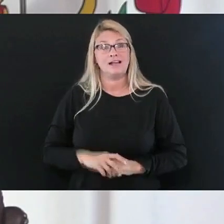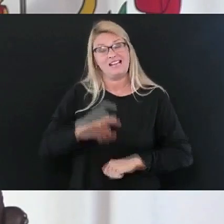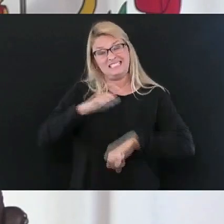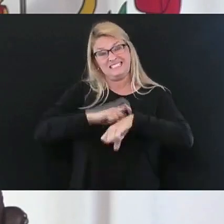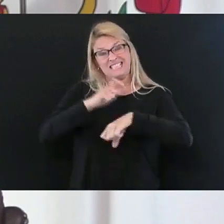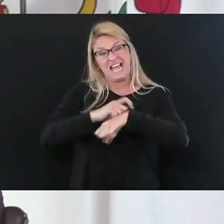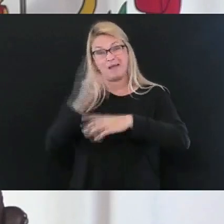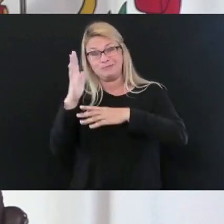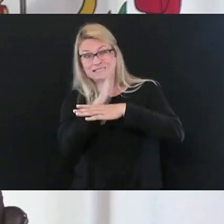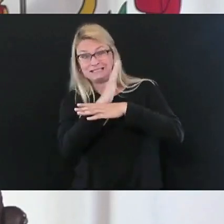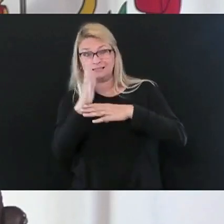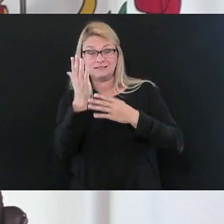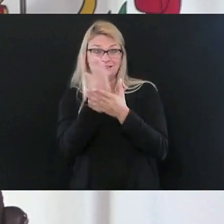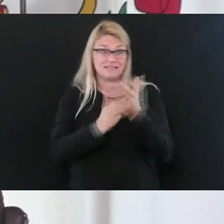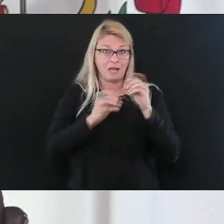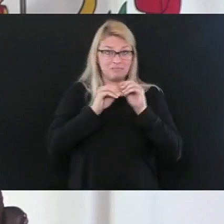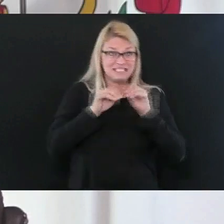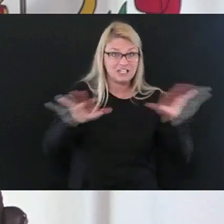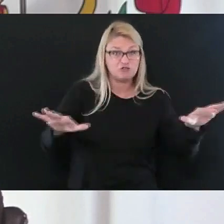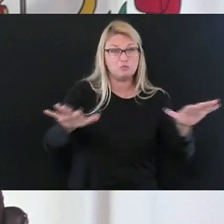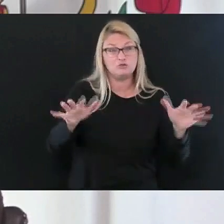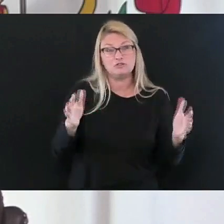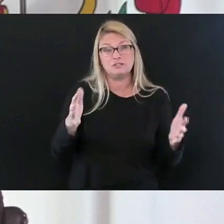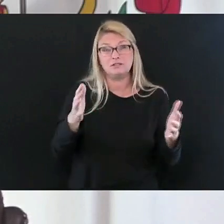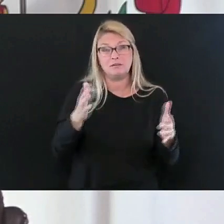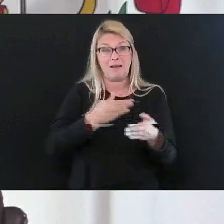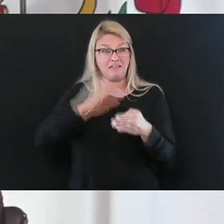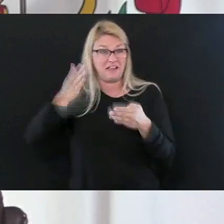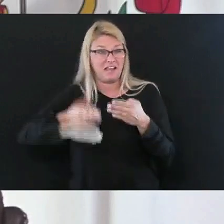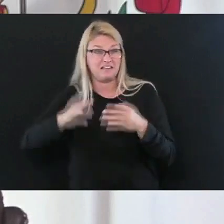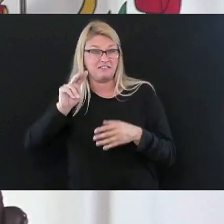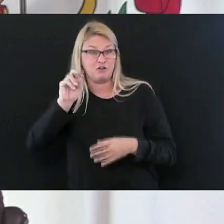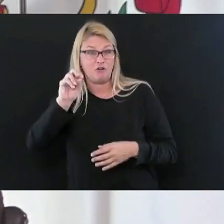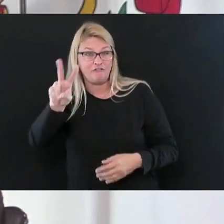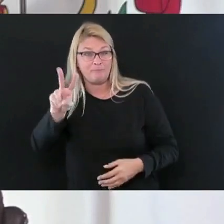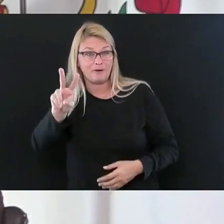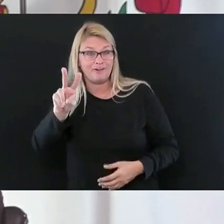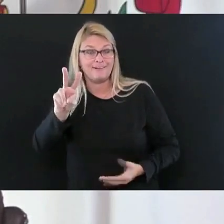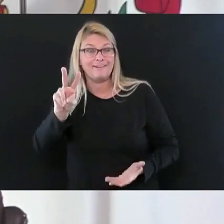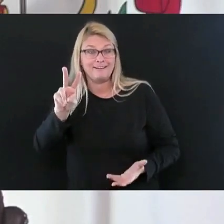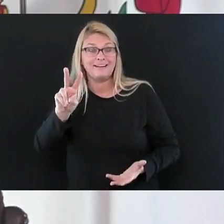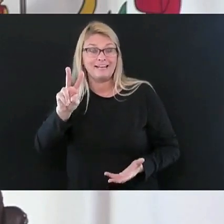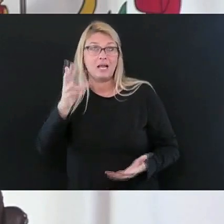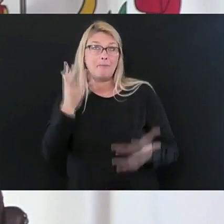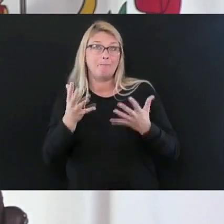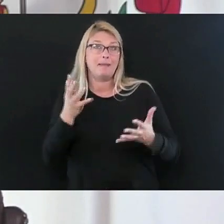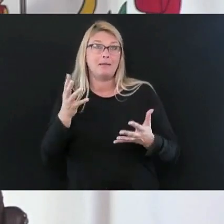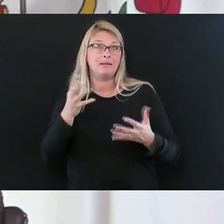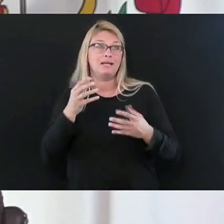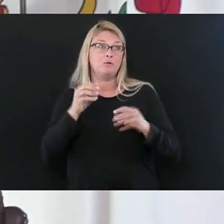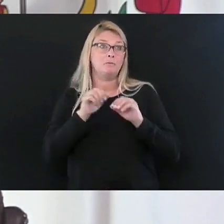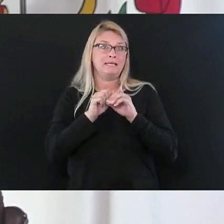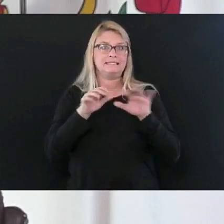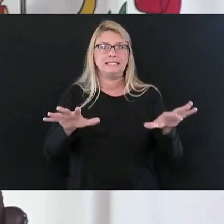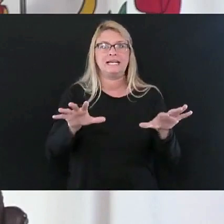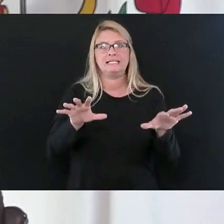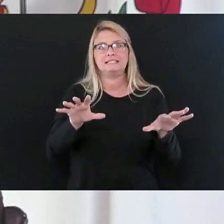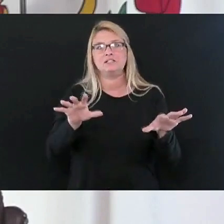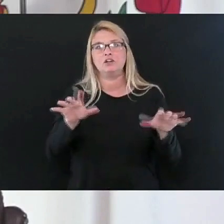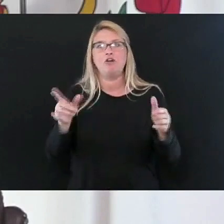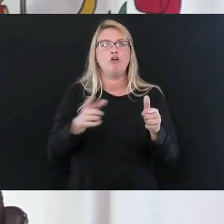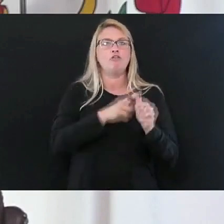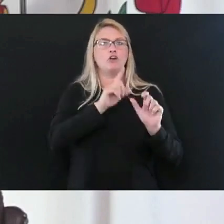be some distribution out by the end of November, and it will probably go to the elderly or the